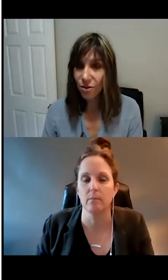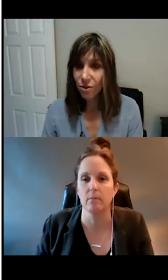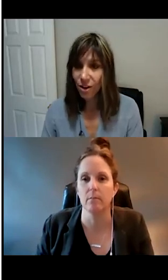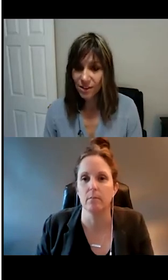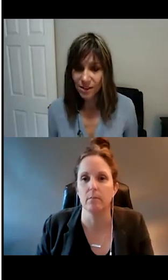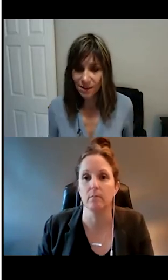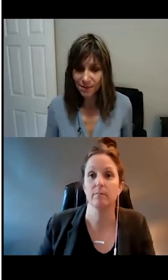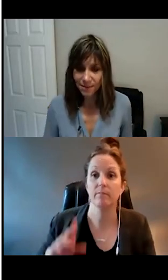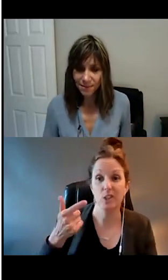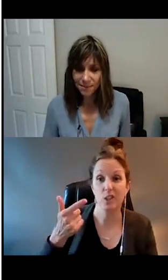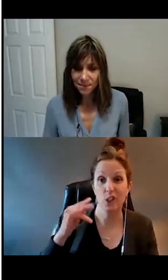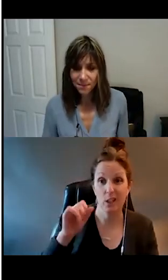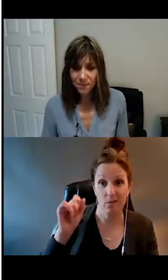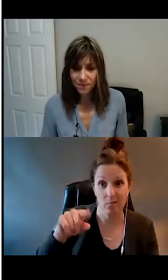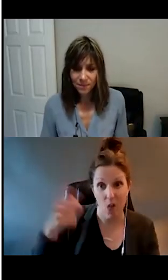Any other thoughts?